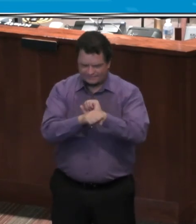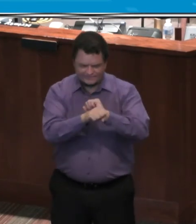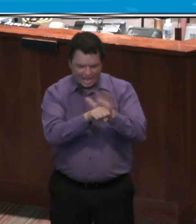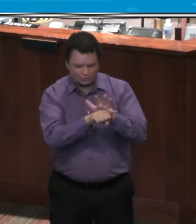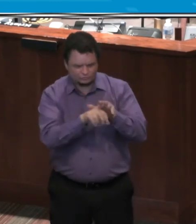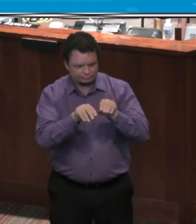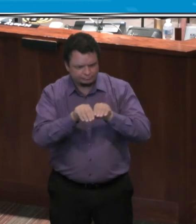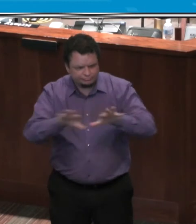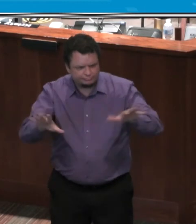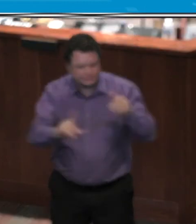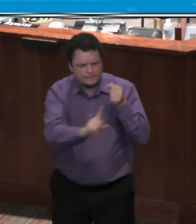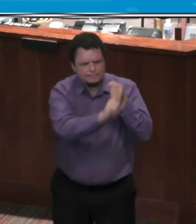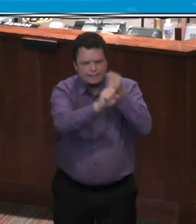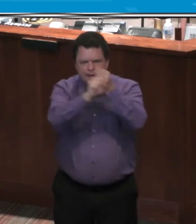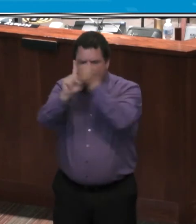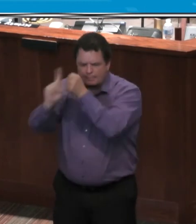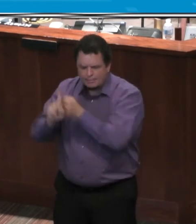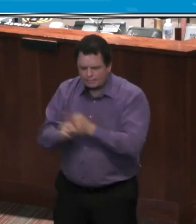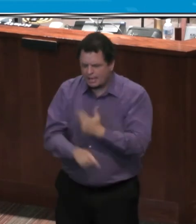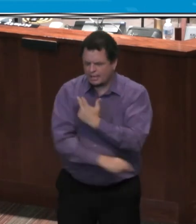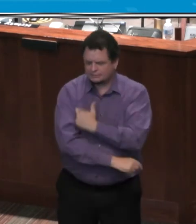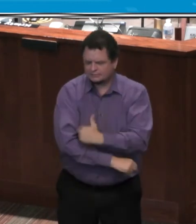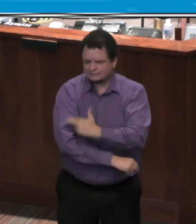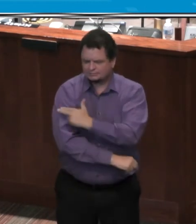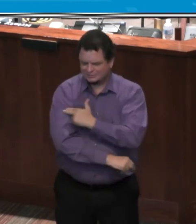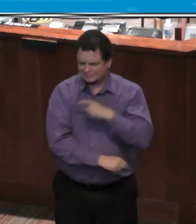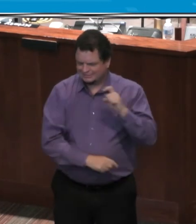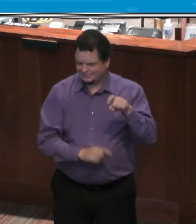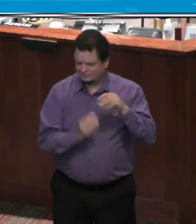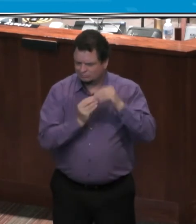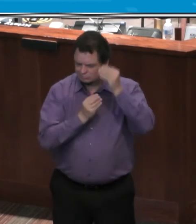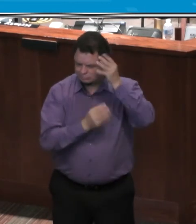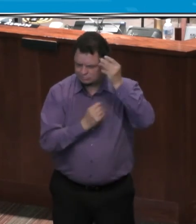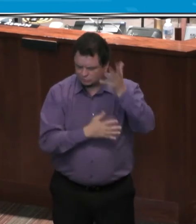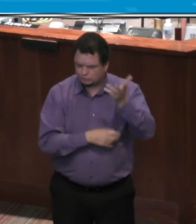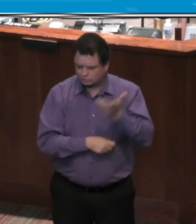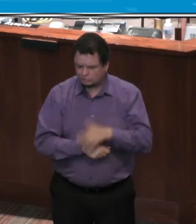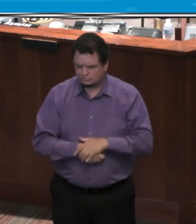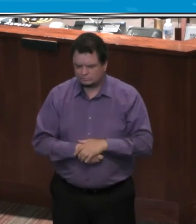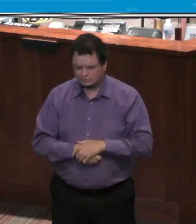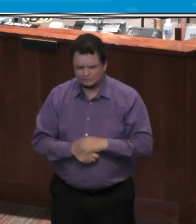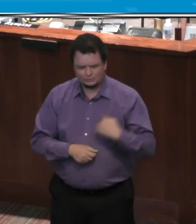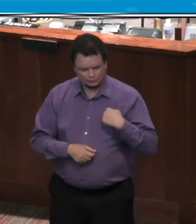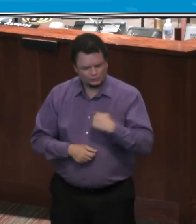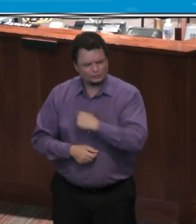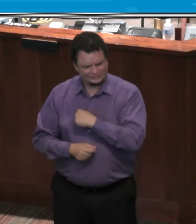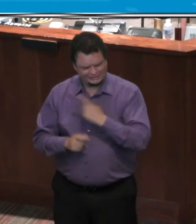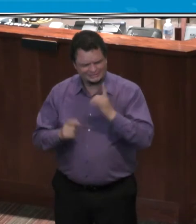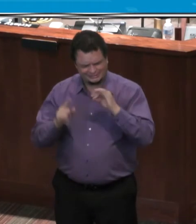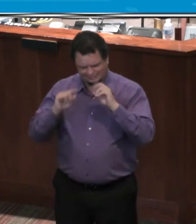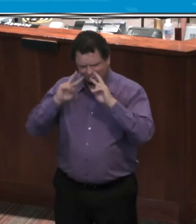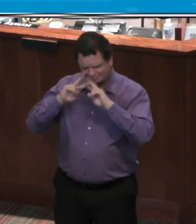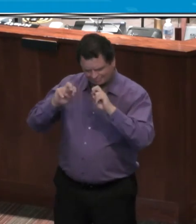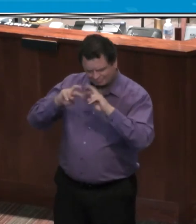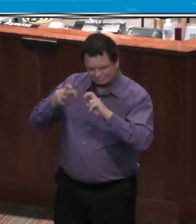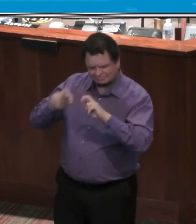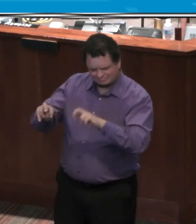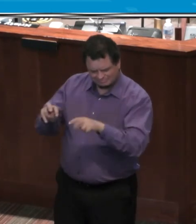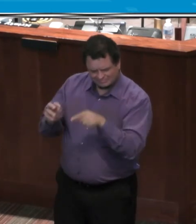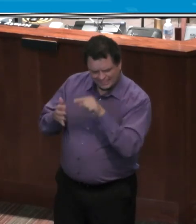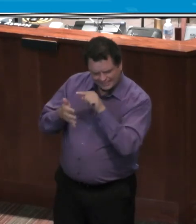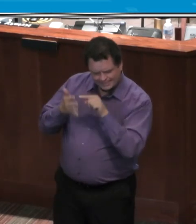test positivity. But the third is the rate of hospitalizations. And we can represent the rate of hospitalizations of our own cases, but we